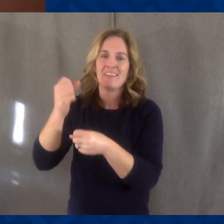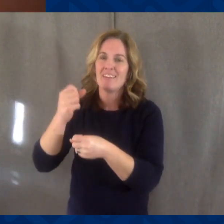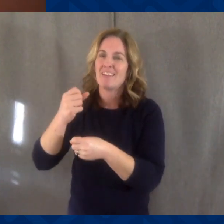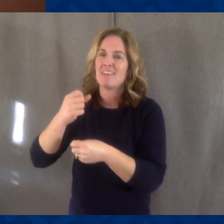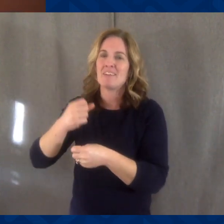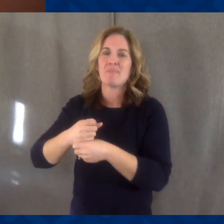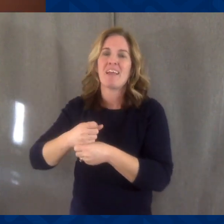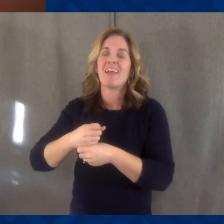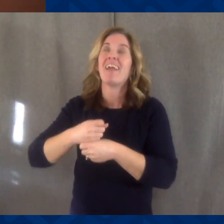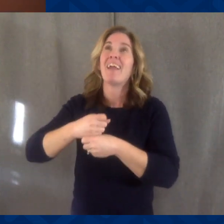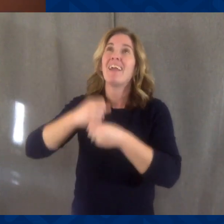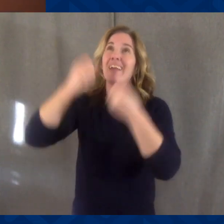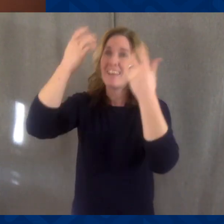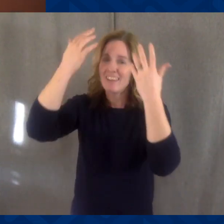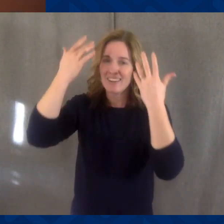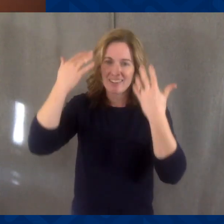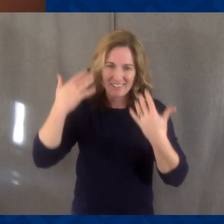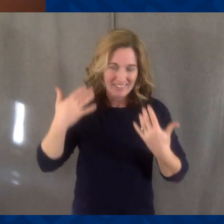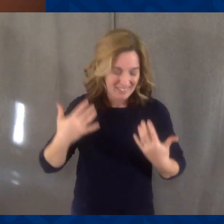Nature of fallen,